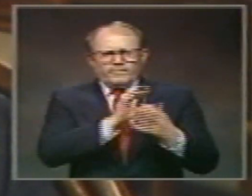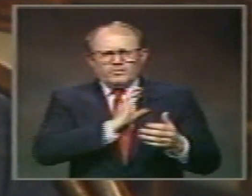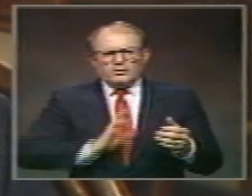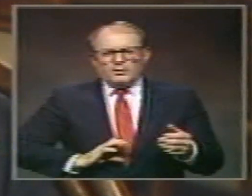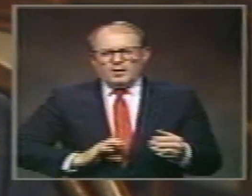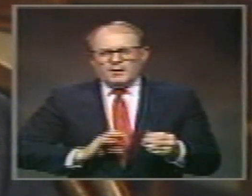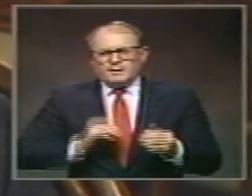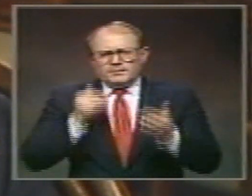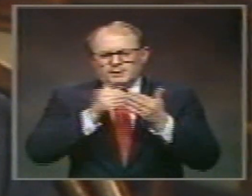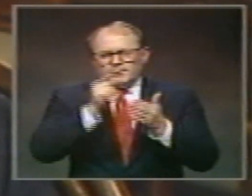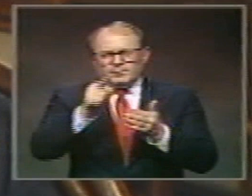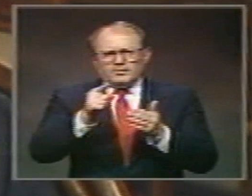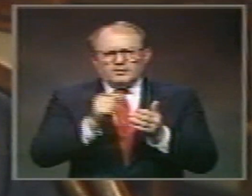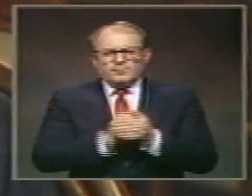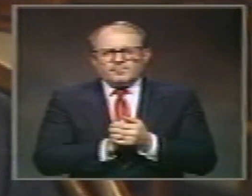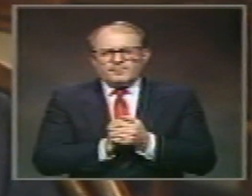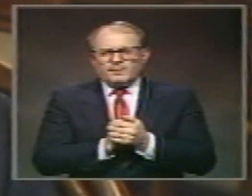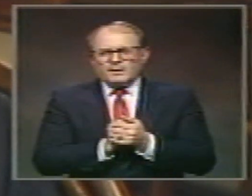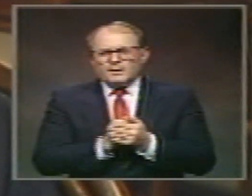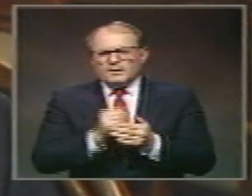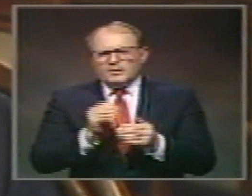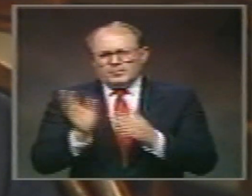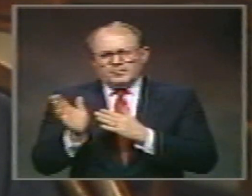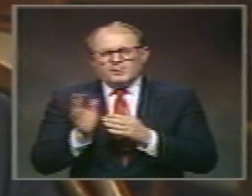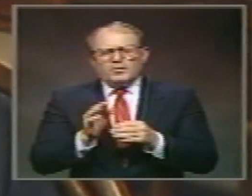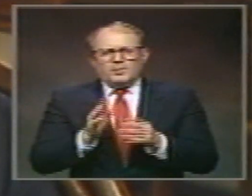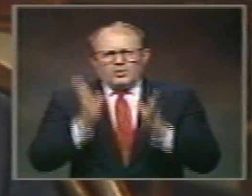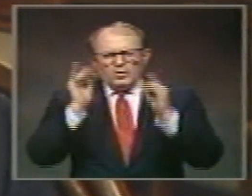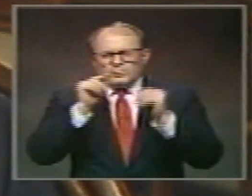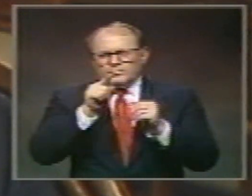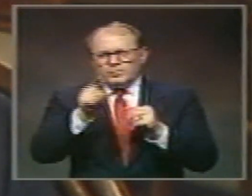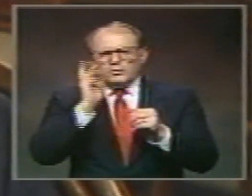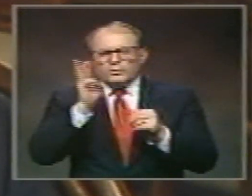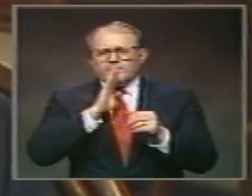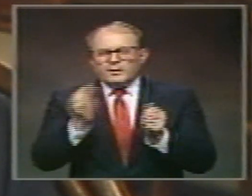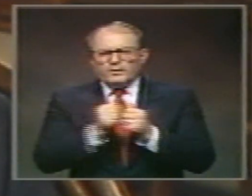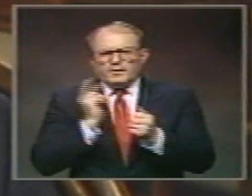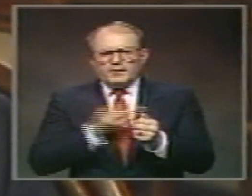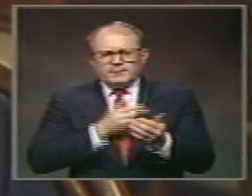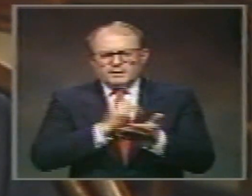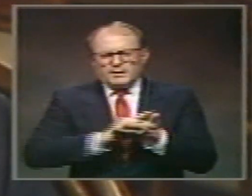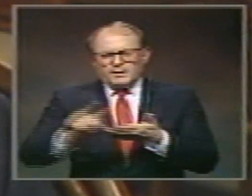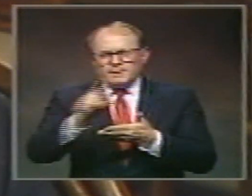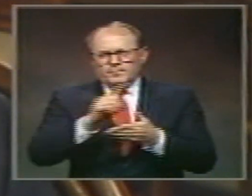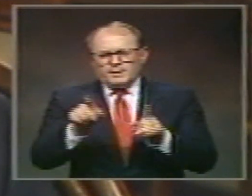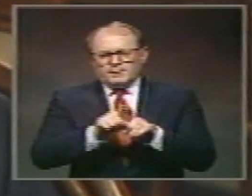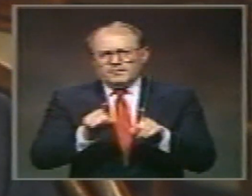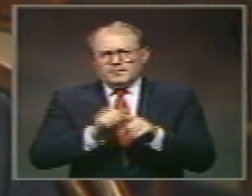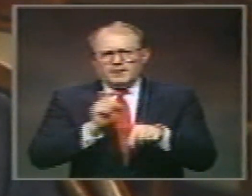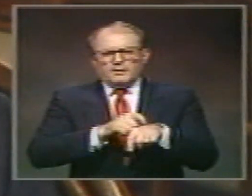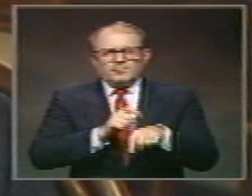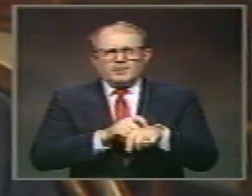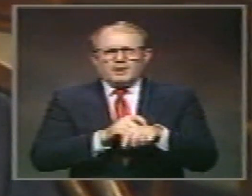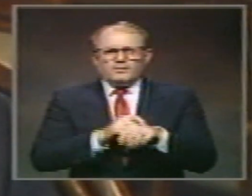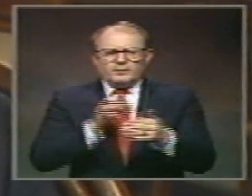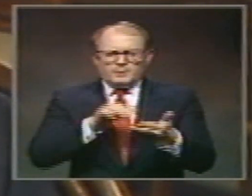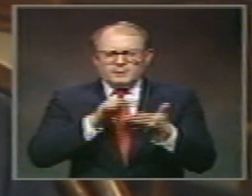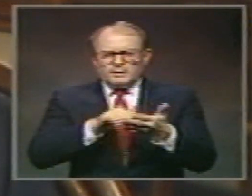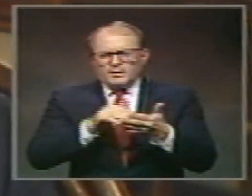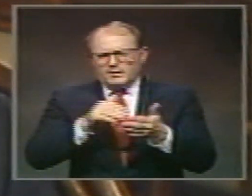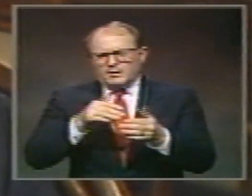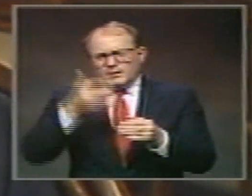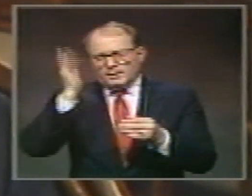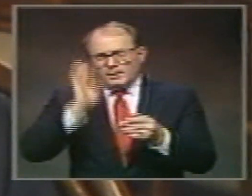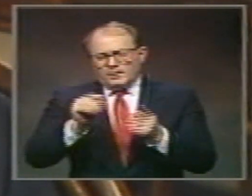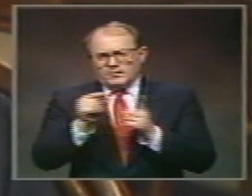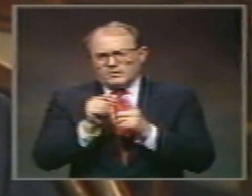somewhere, will you? Be planning to join with us again next week at this same time as we again examine some of the